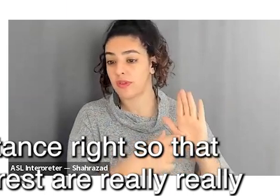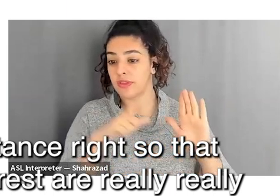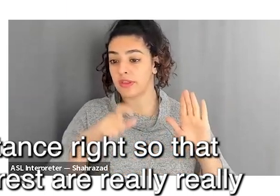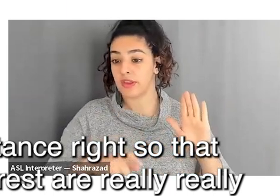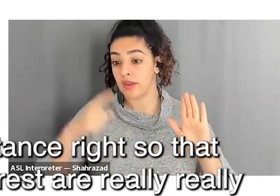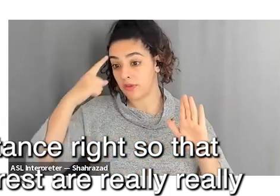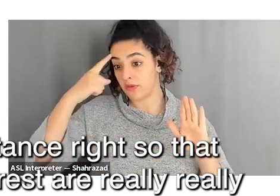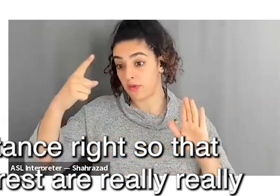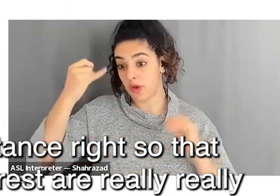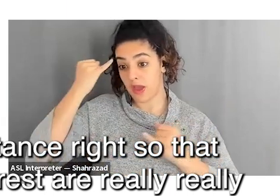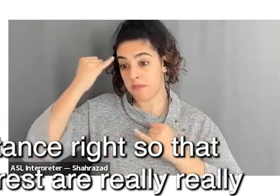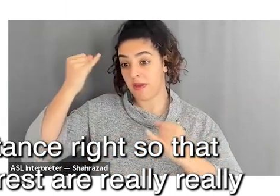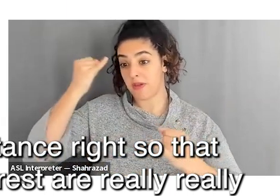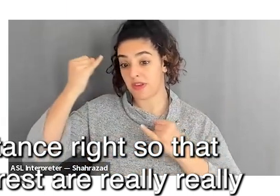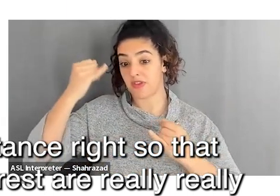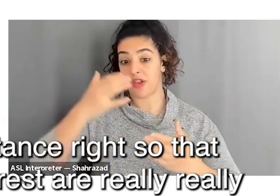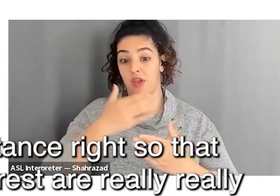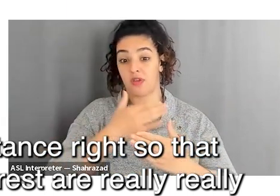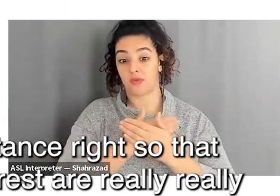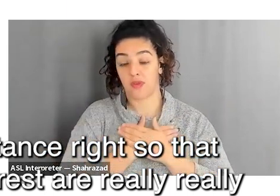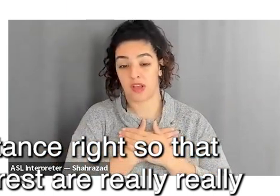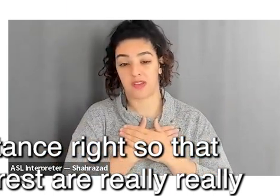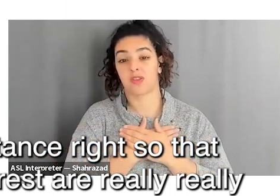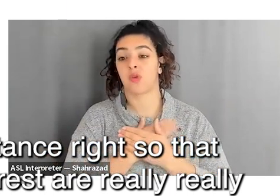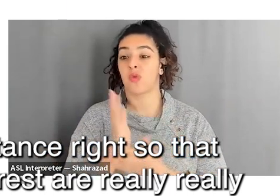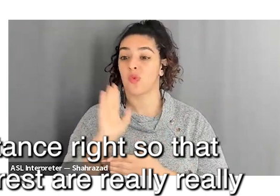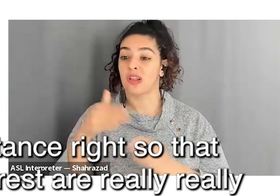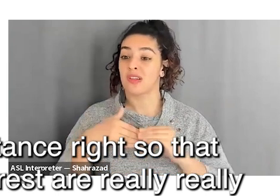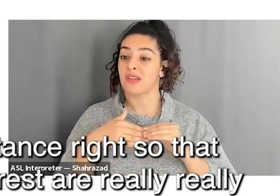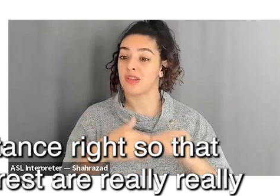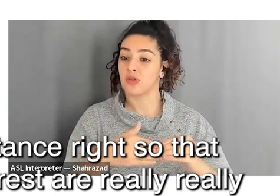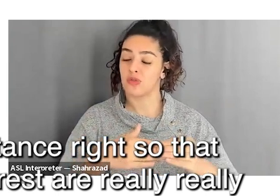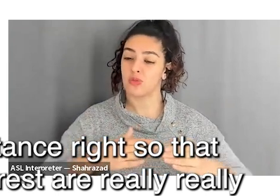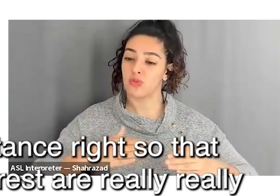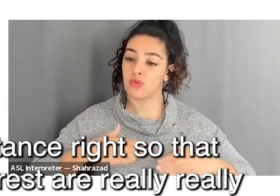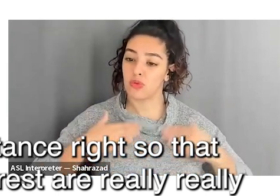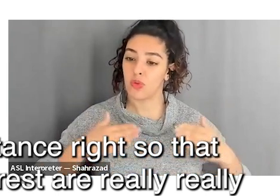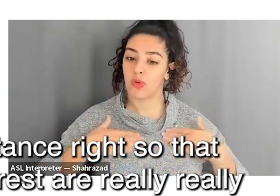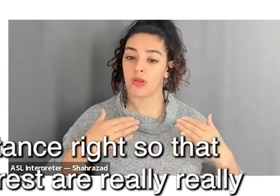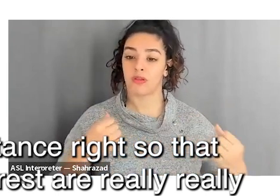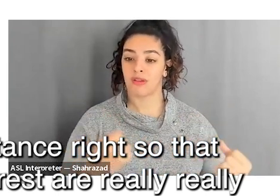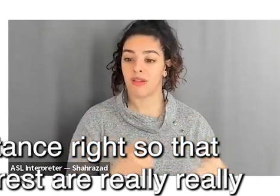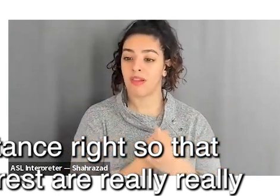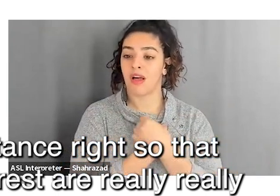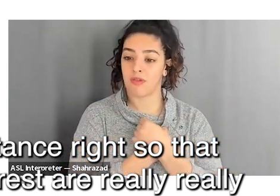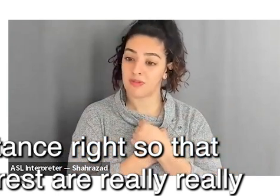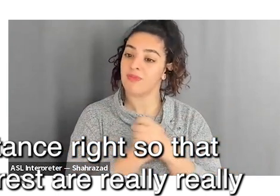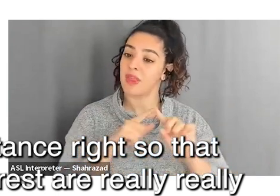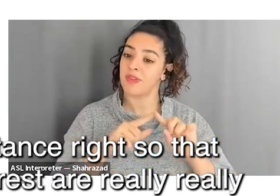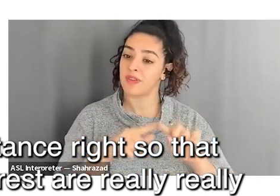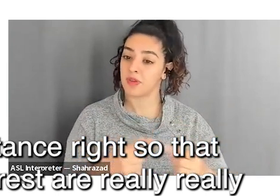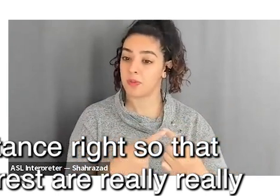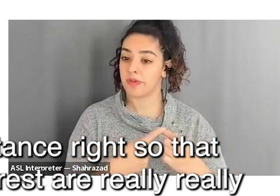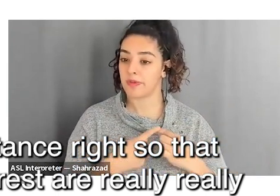really leaning into our joy and love and interdependence. And the next slide is something I wanted